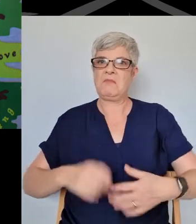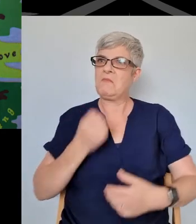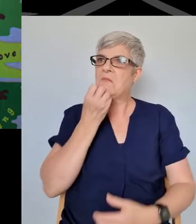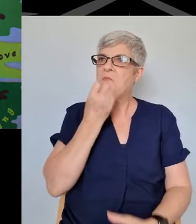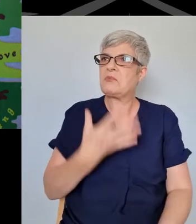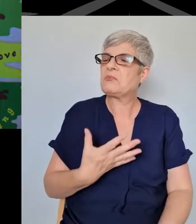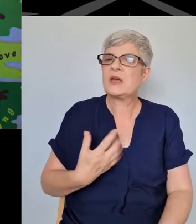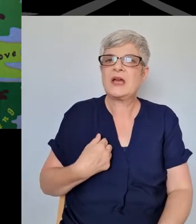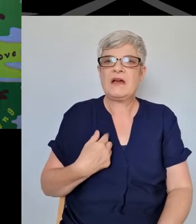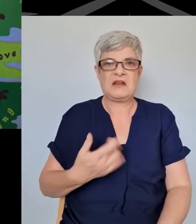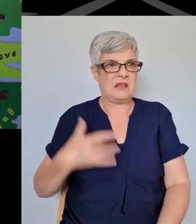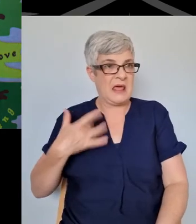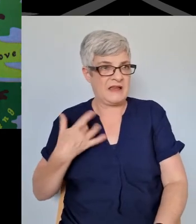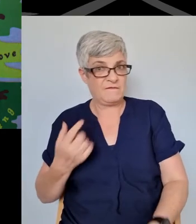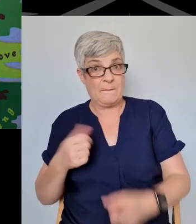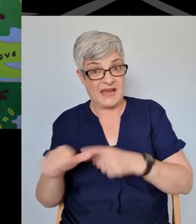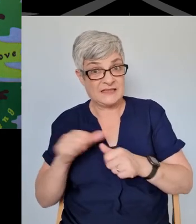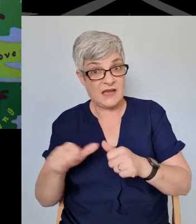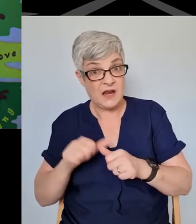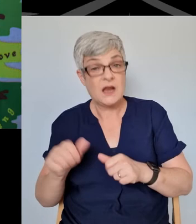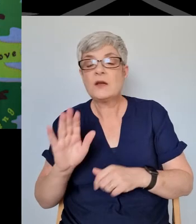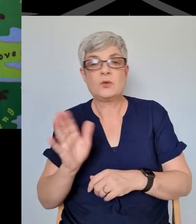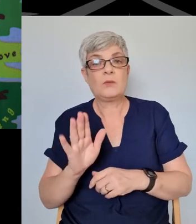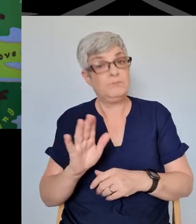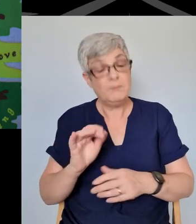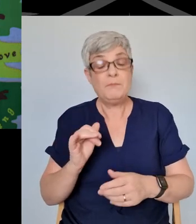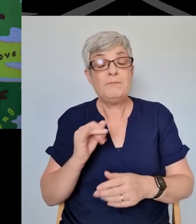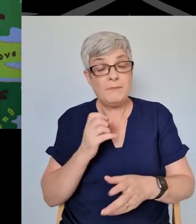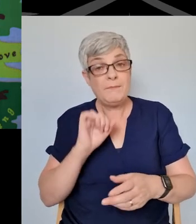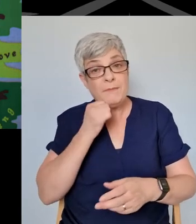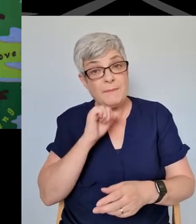life looks. It may do that.